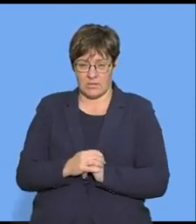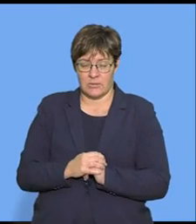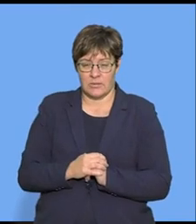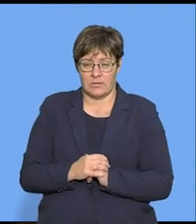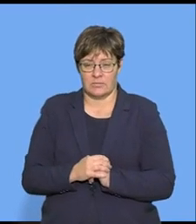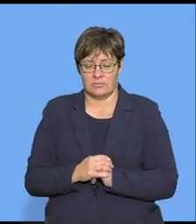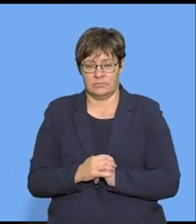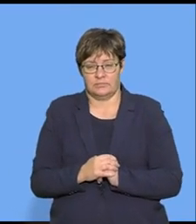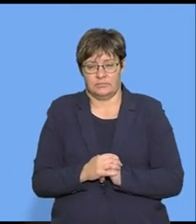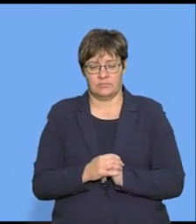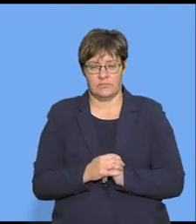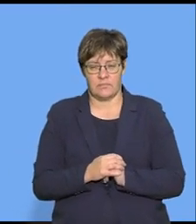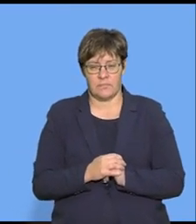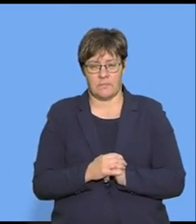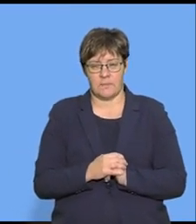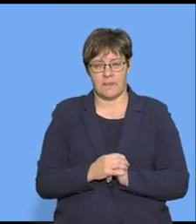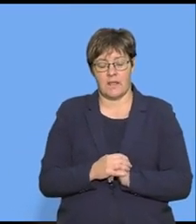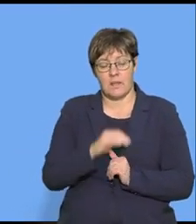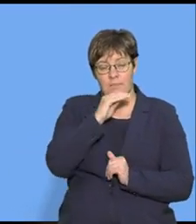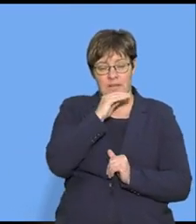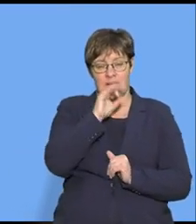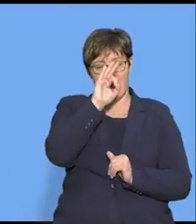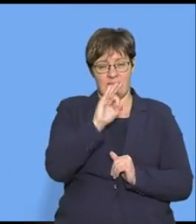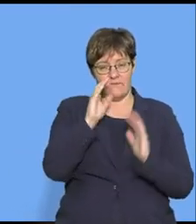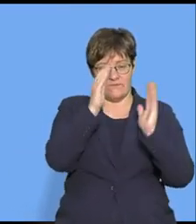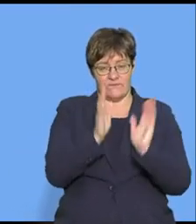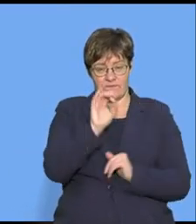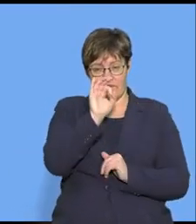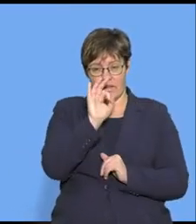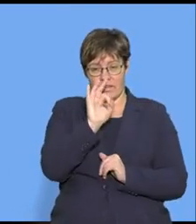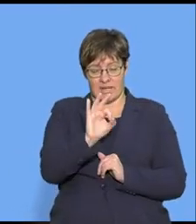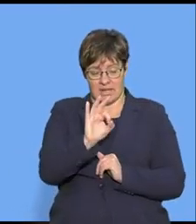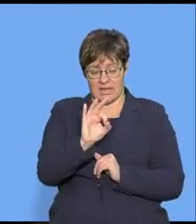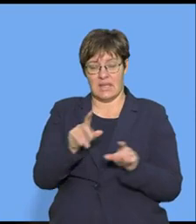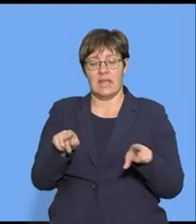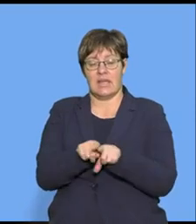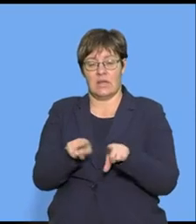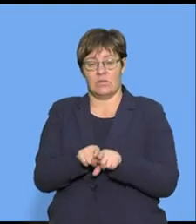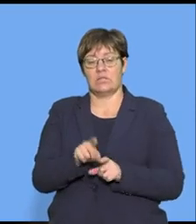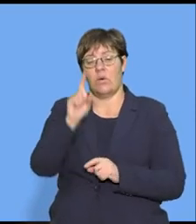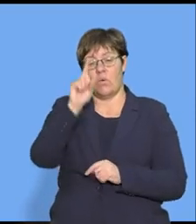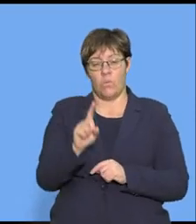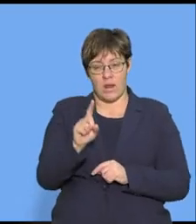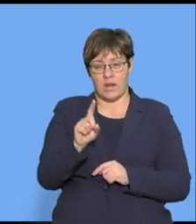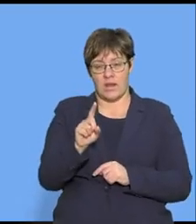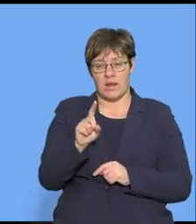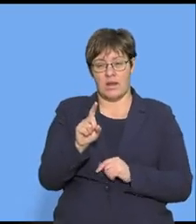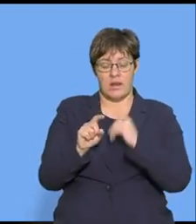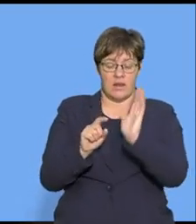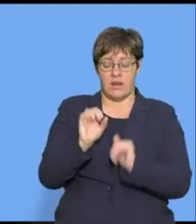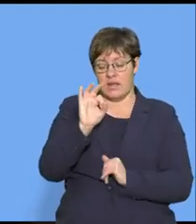be f of 3, which is equals to 1 into 3